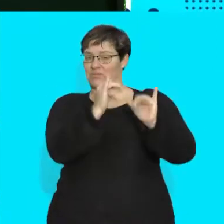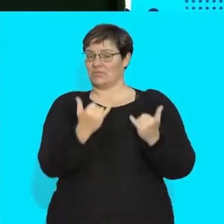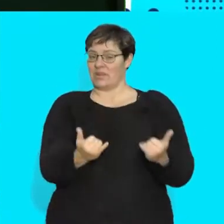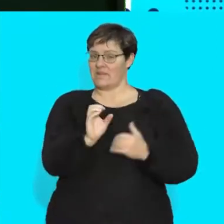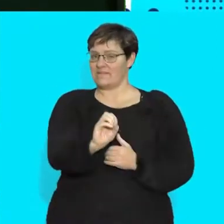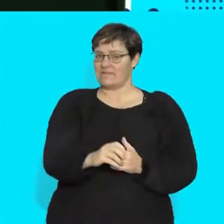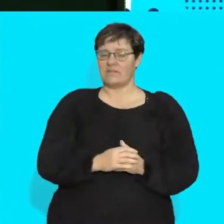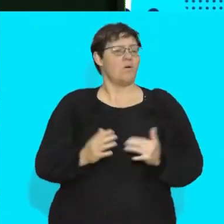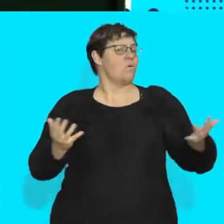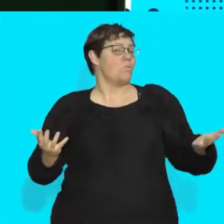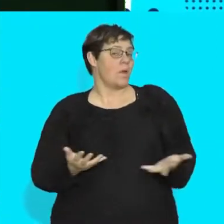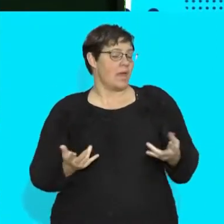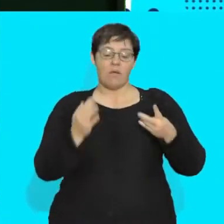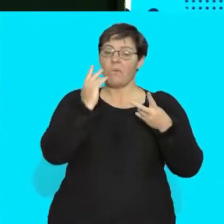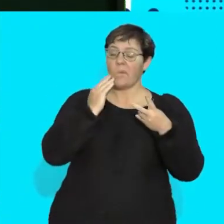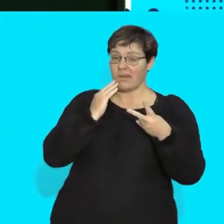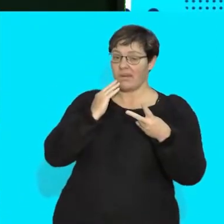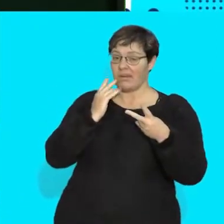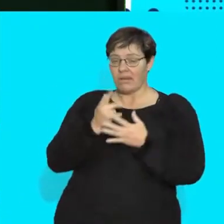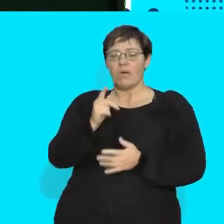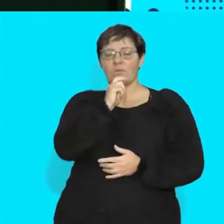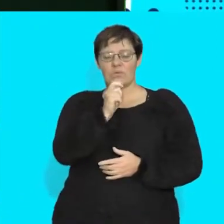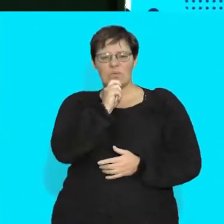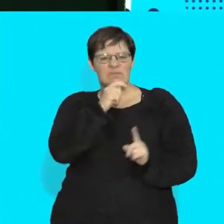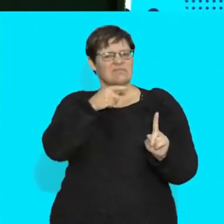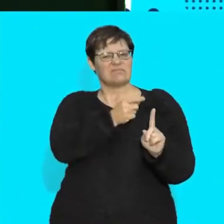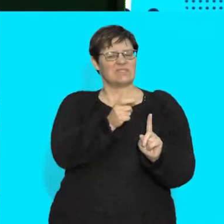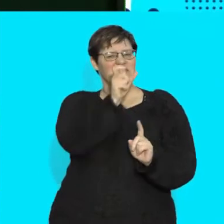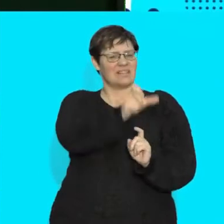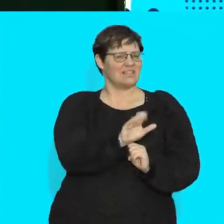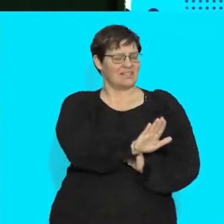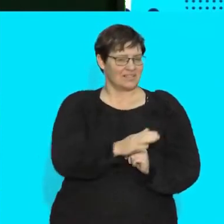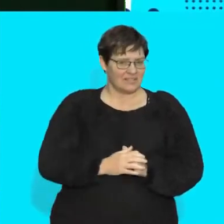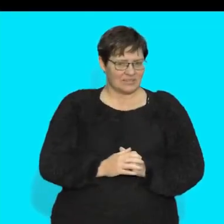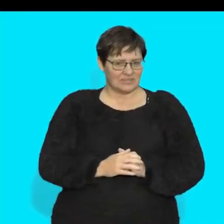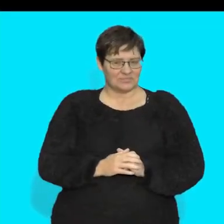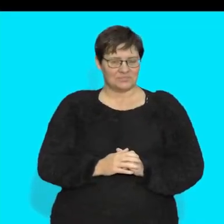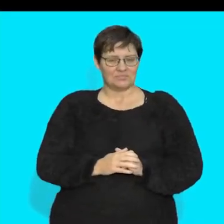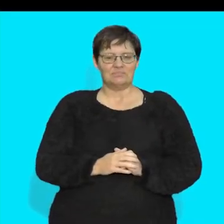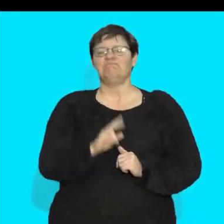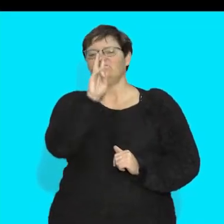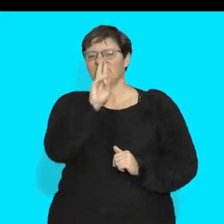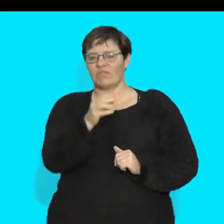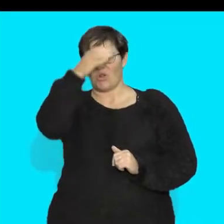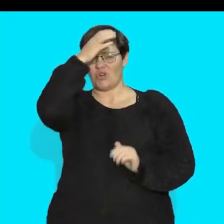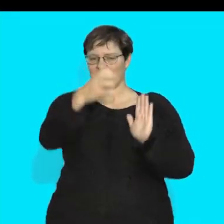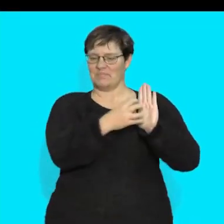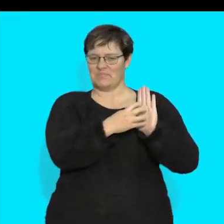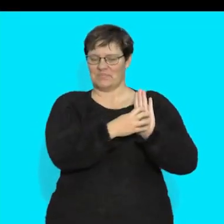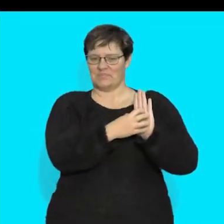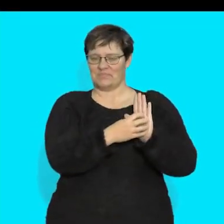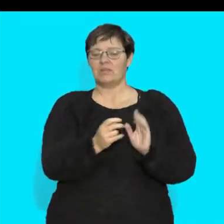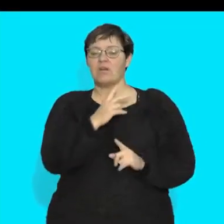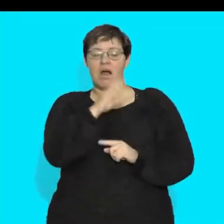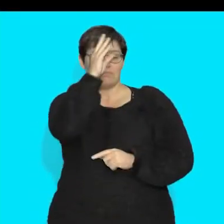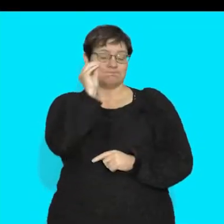today. Where and when do you think we would use electrolytic cells? Well, let's move on and look at our concept map so